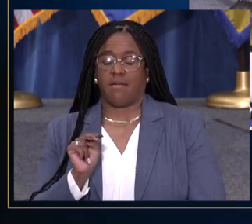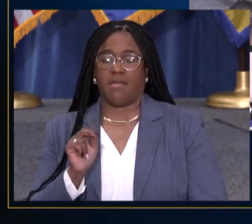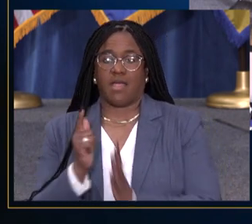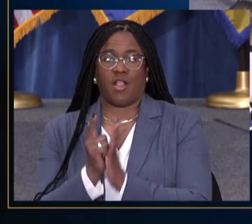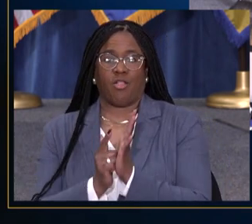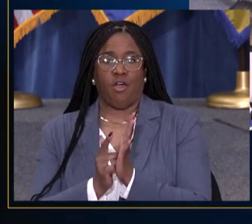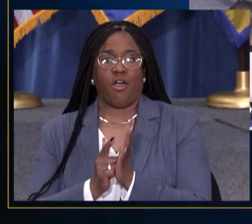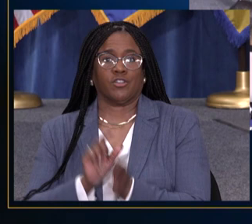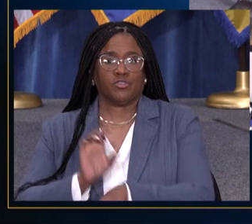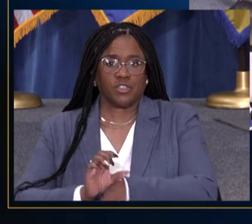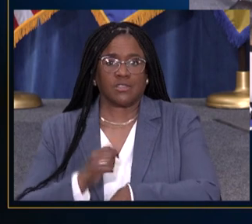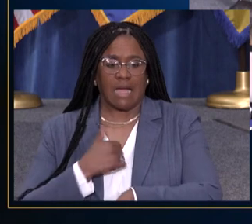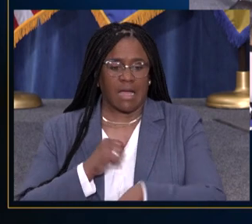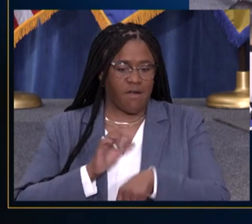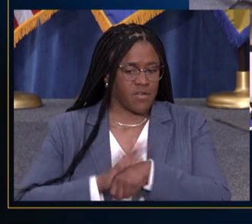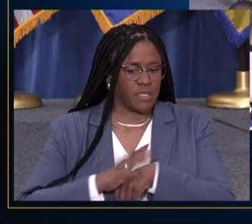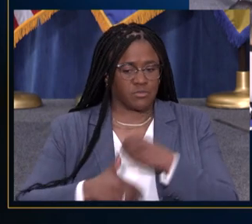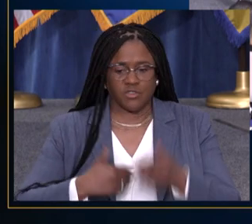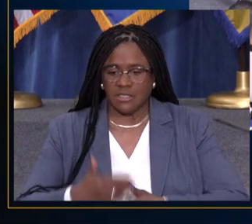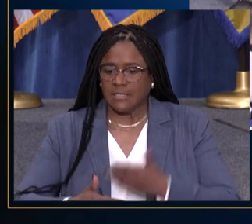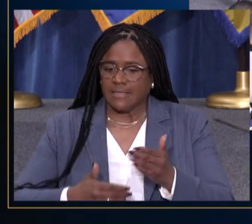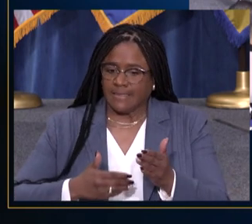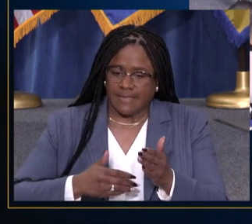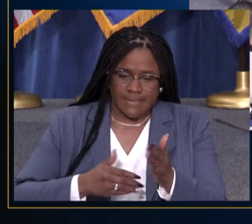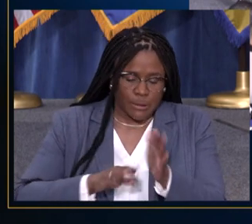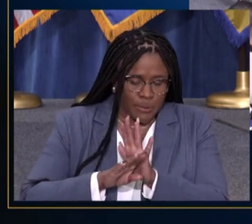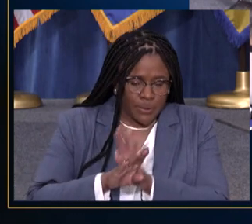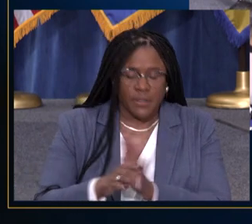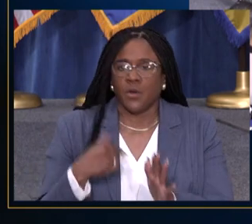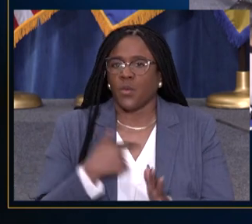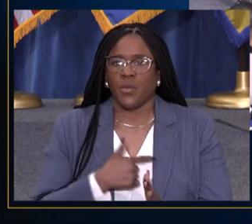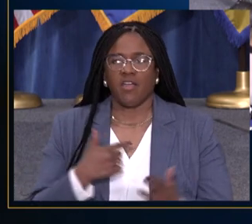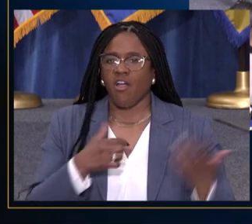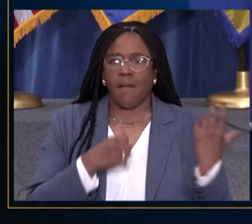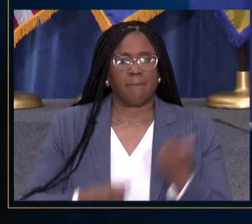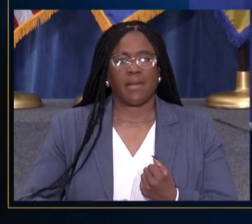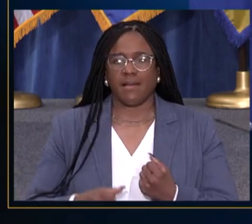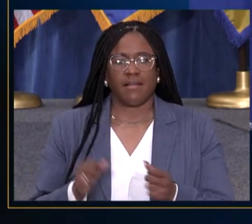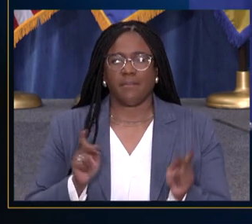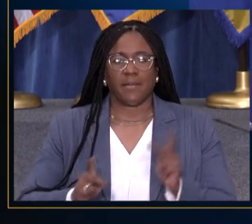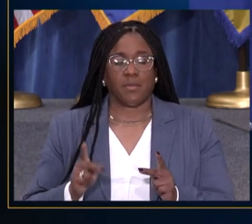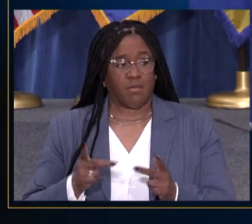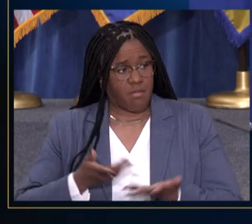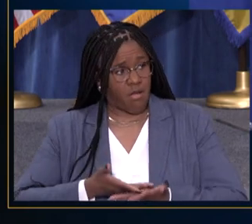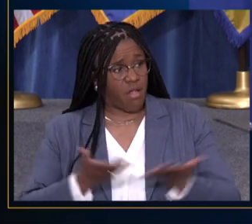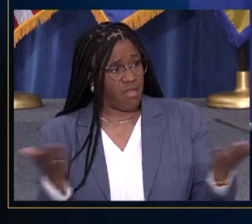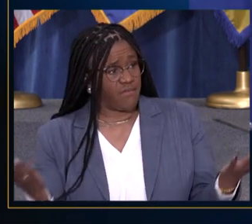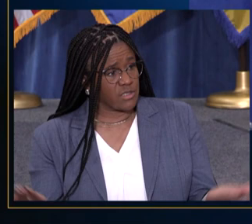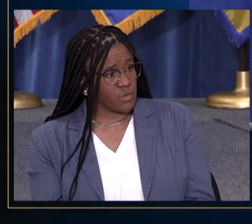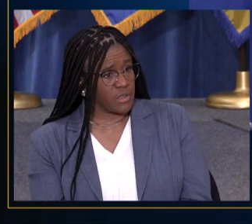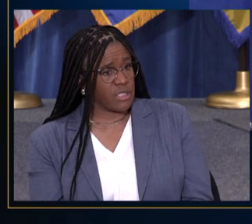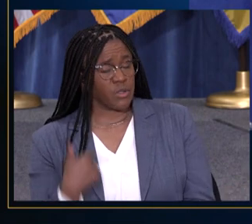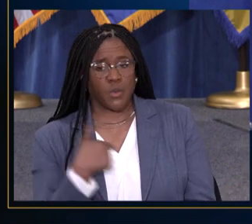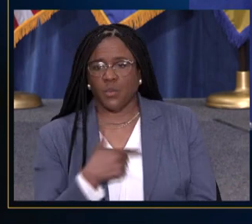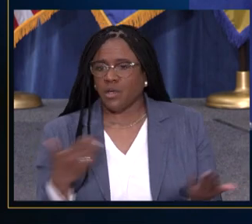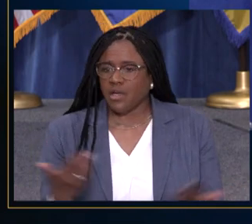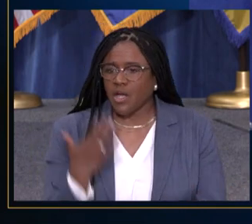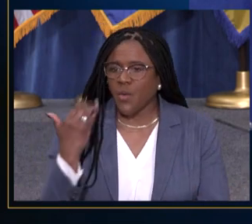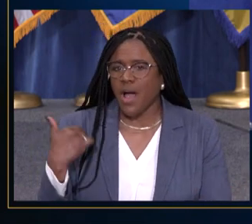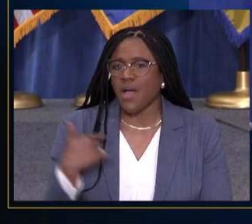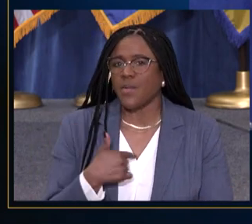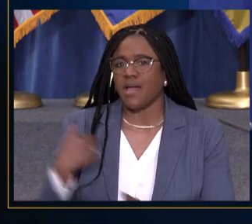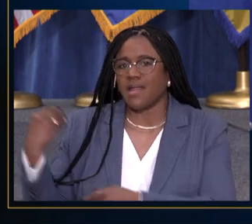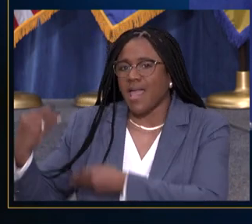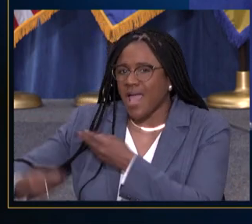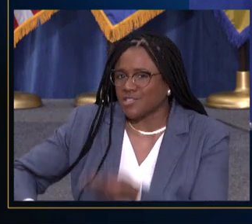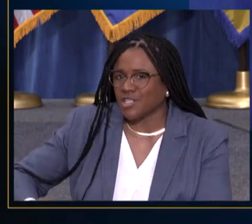my confirmation process. We are part of a mighty people. All of us who are here because we had